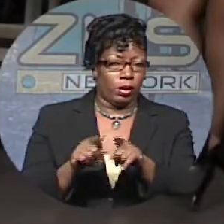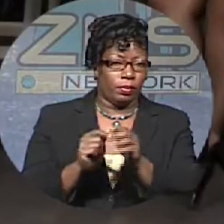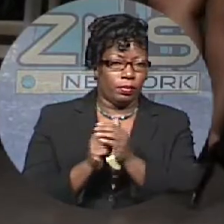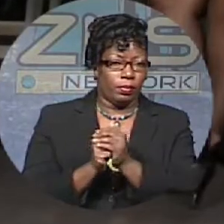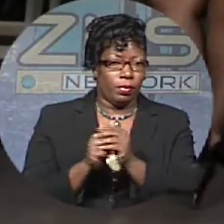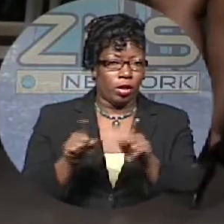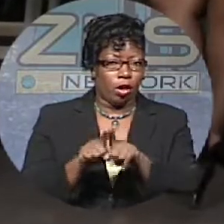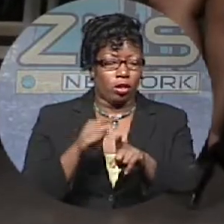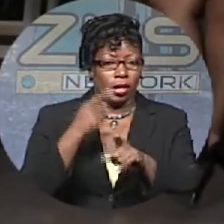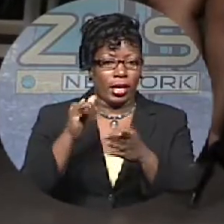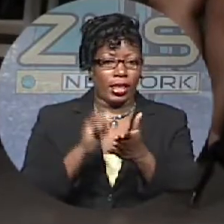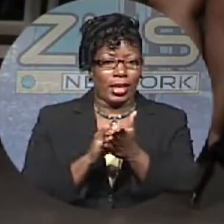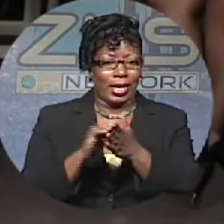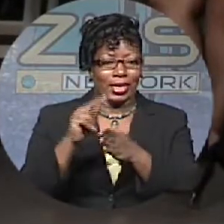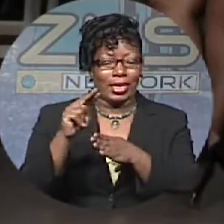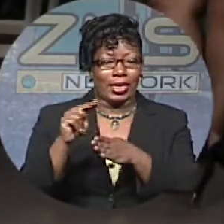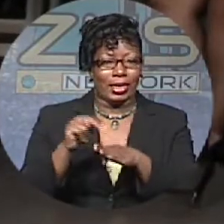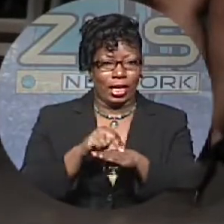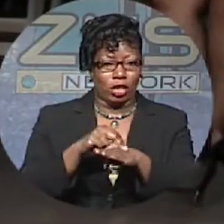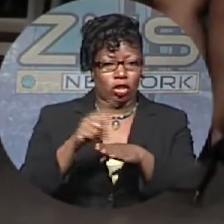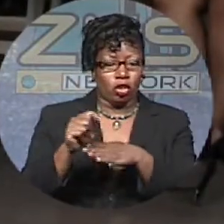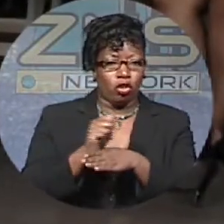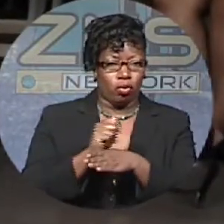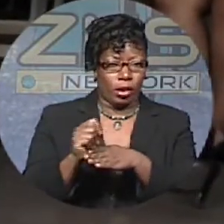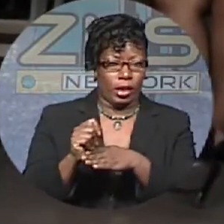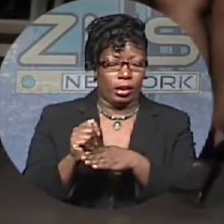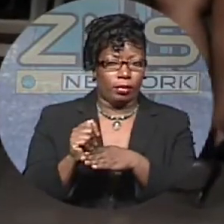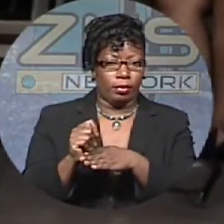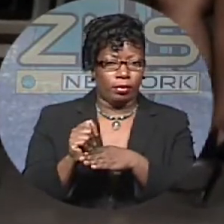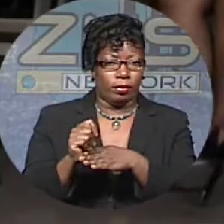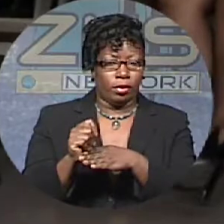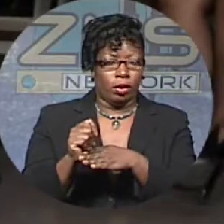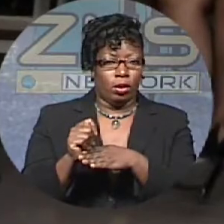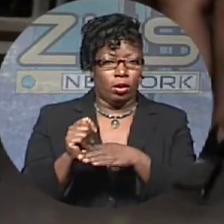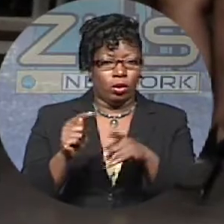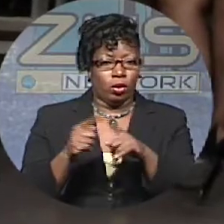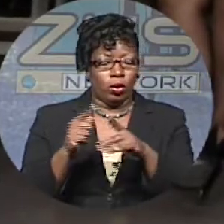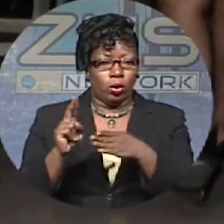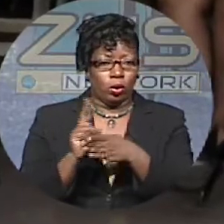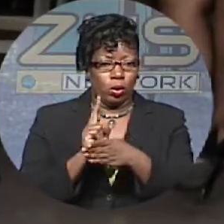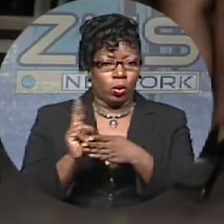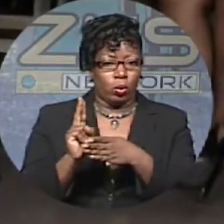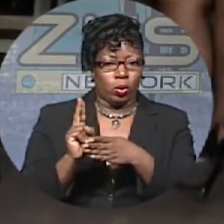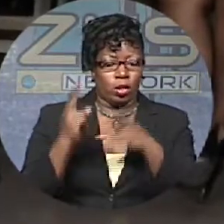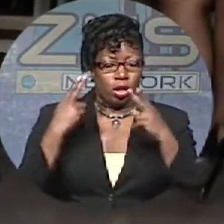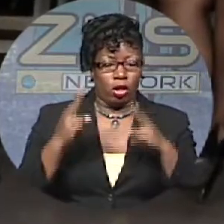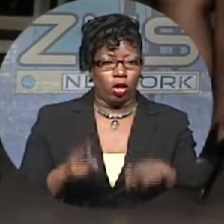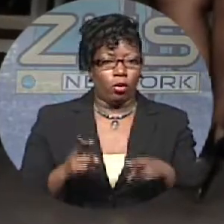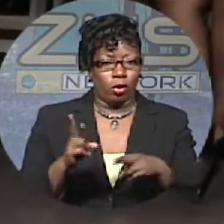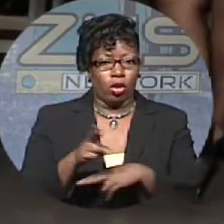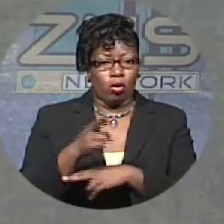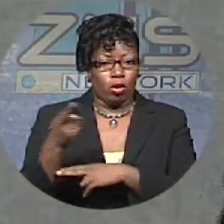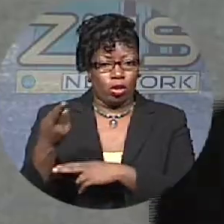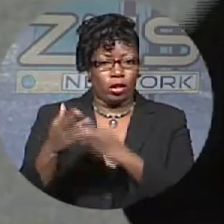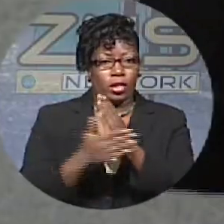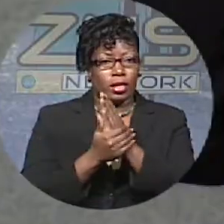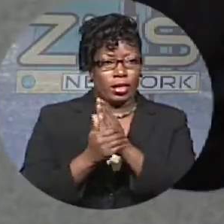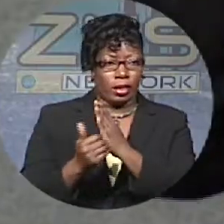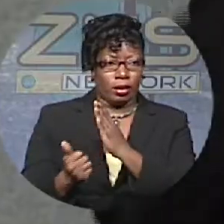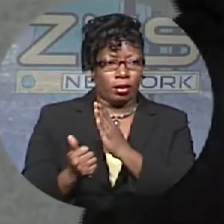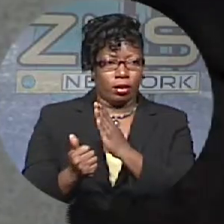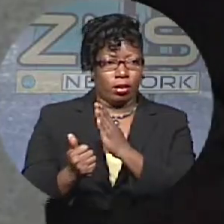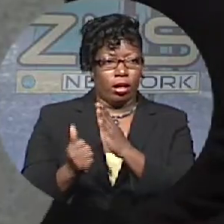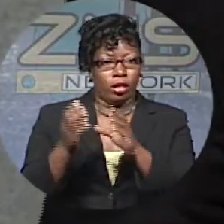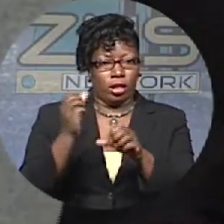also admonished National Training Agency Director Agatha Marcel to fully utilize her human resources skills to get the job done. And I want